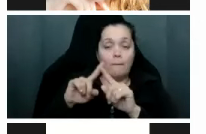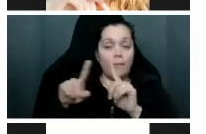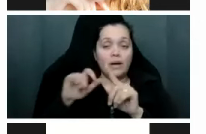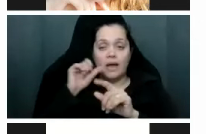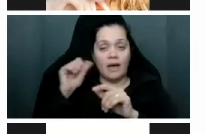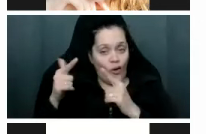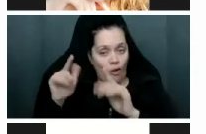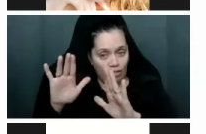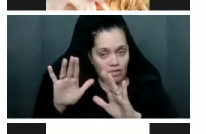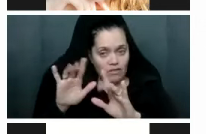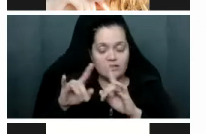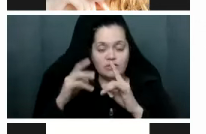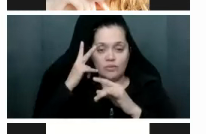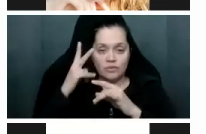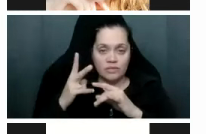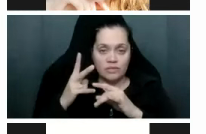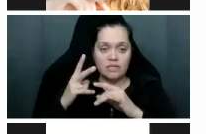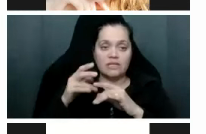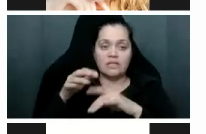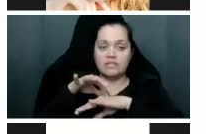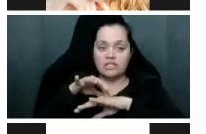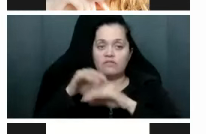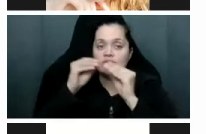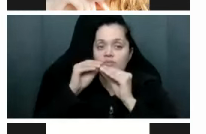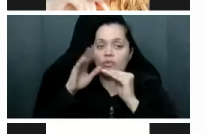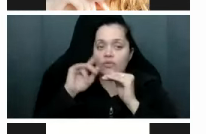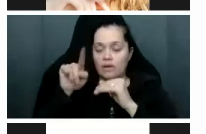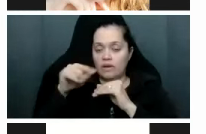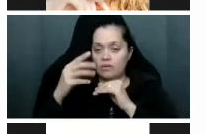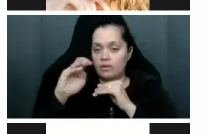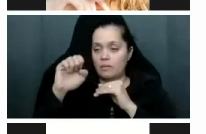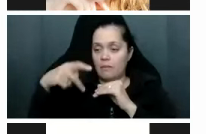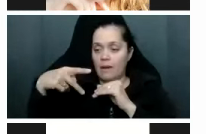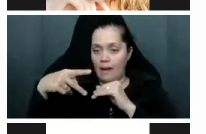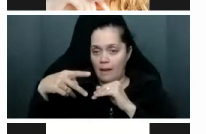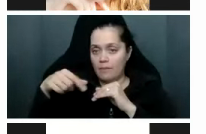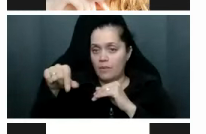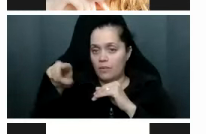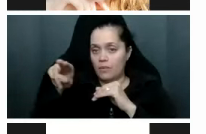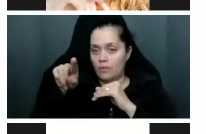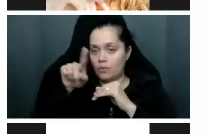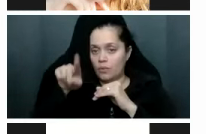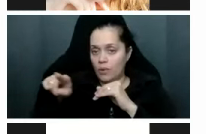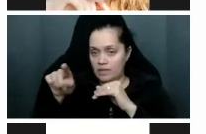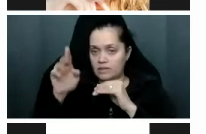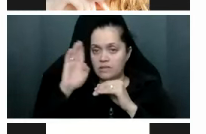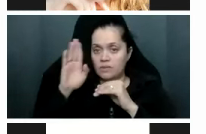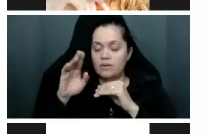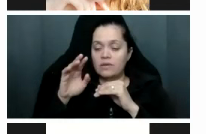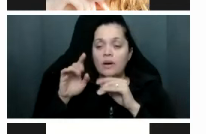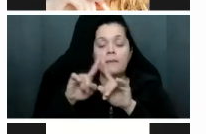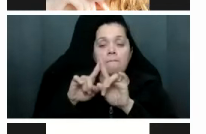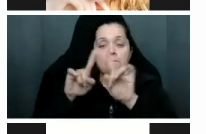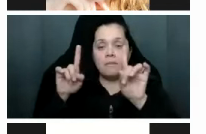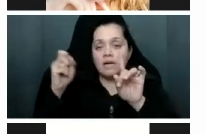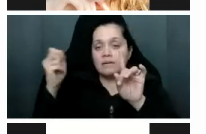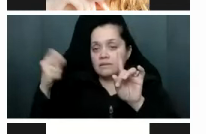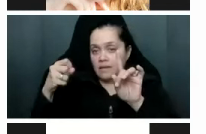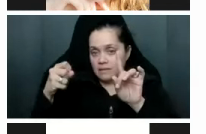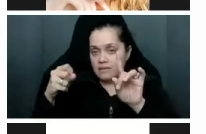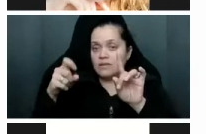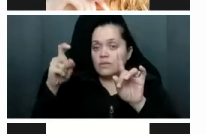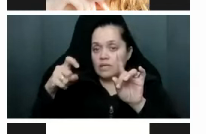we're definitely going to see, geography is more than just map quizzes. But yes, we do